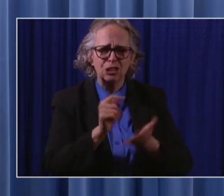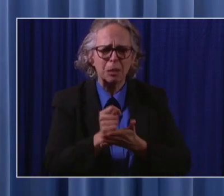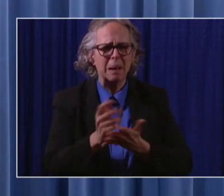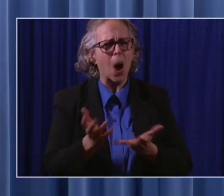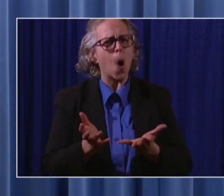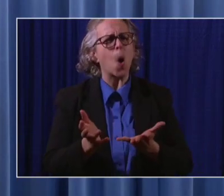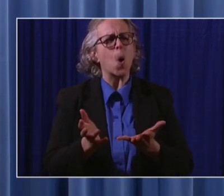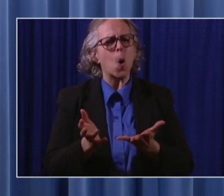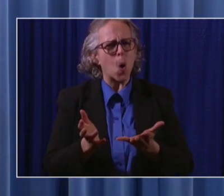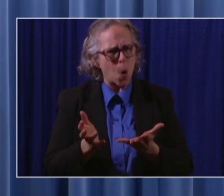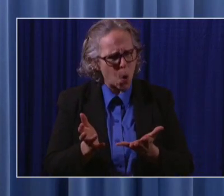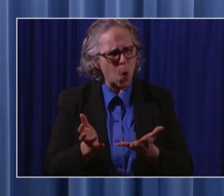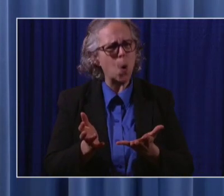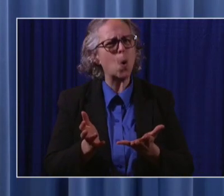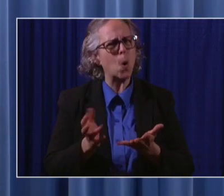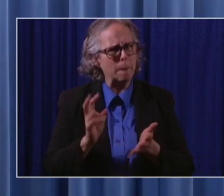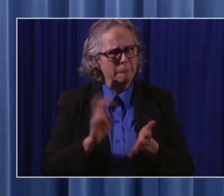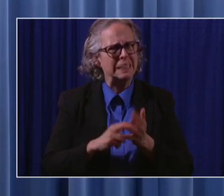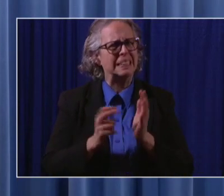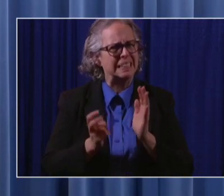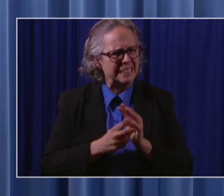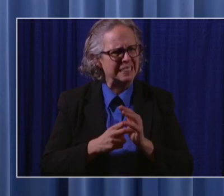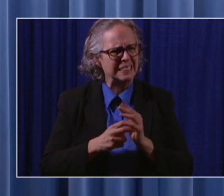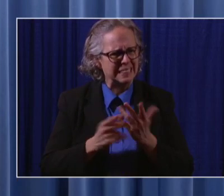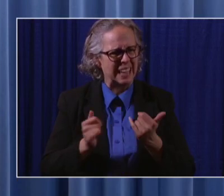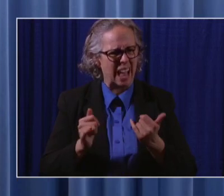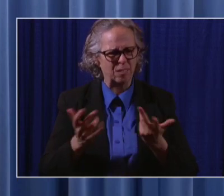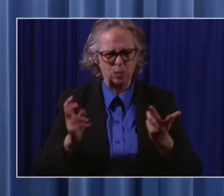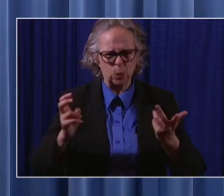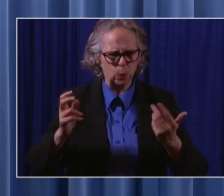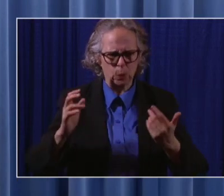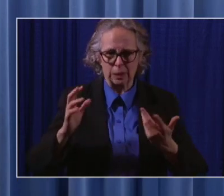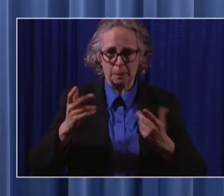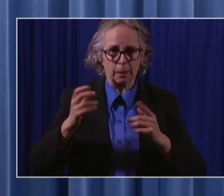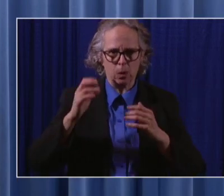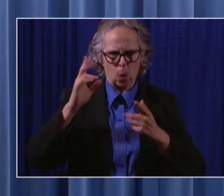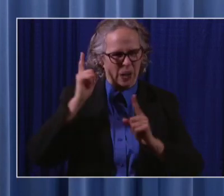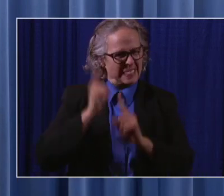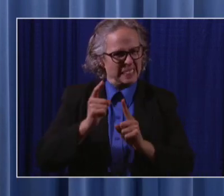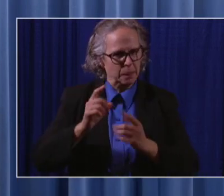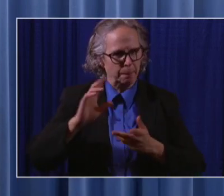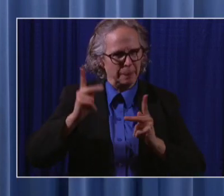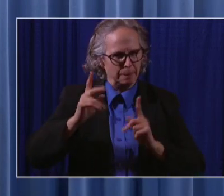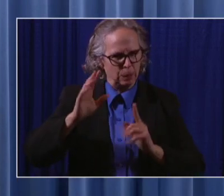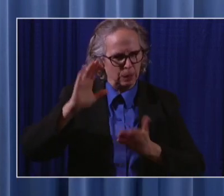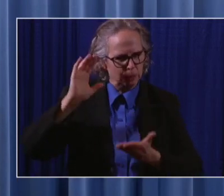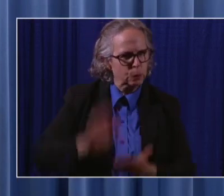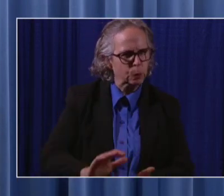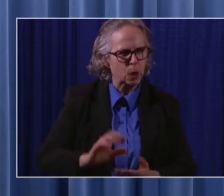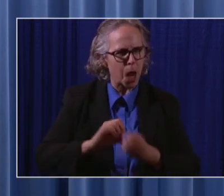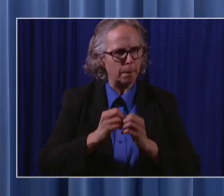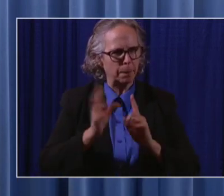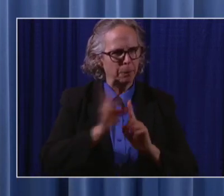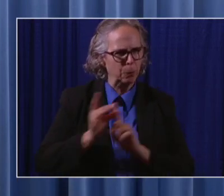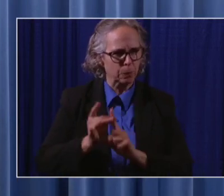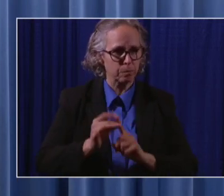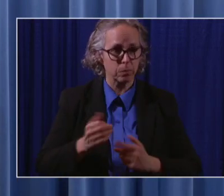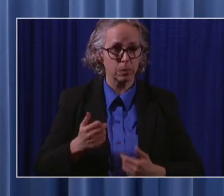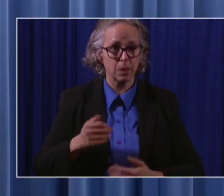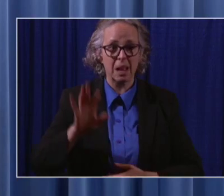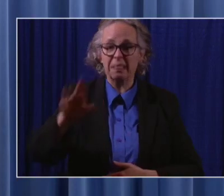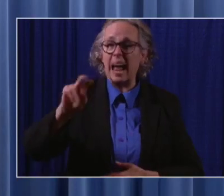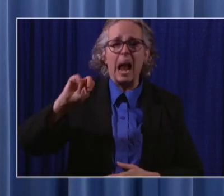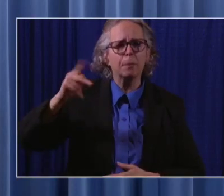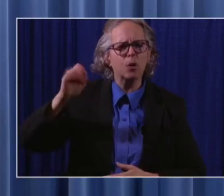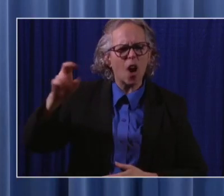as fewer people sick as possible. I'm happy to look at the NPR story. I will look at that